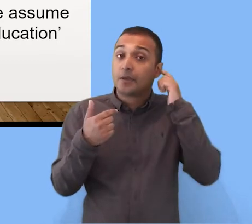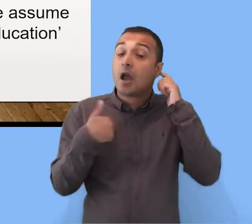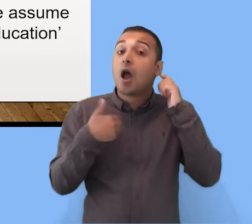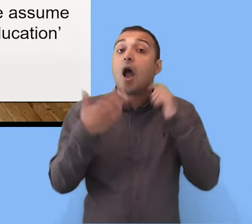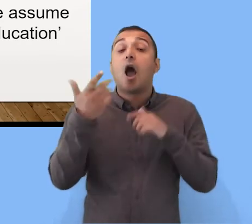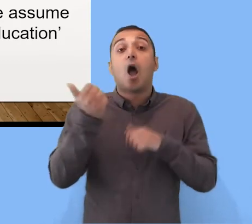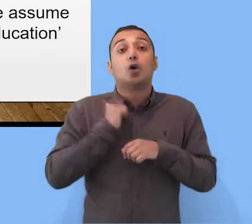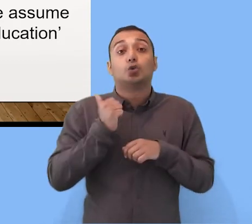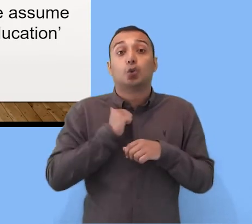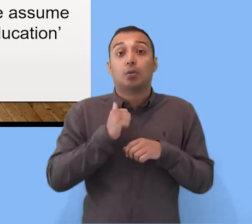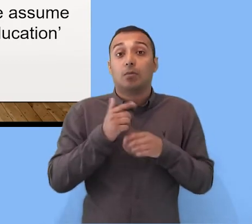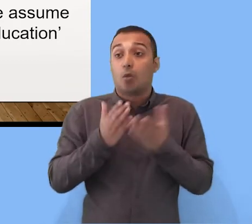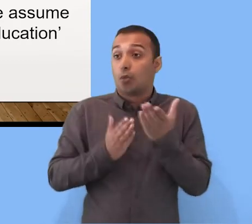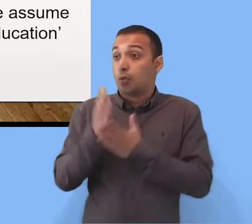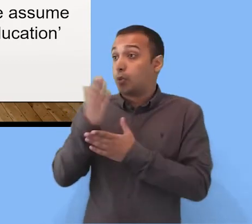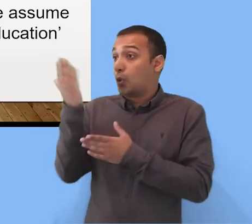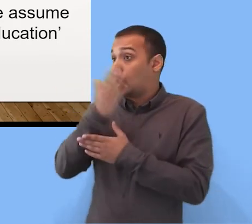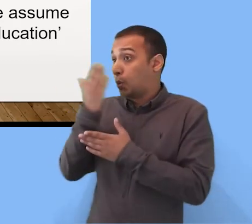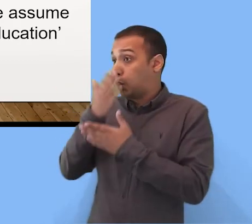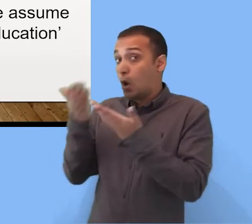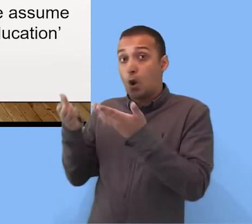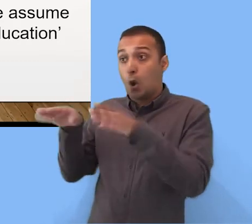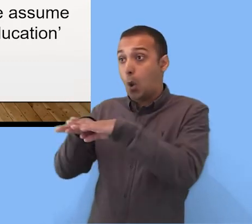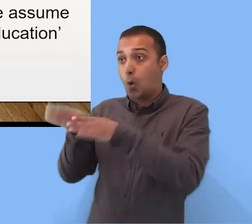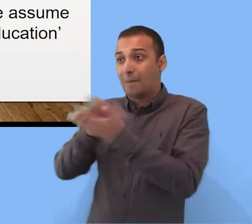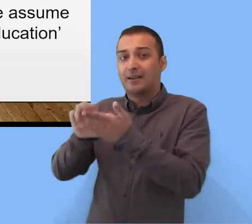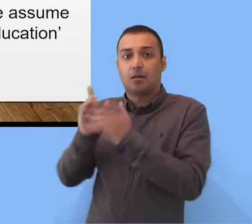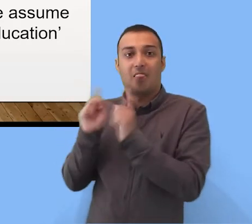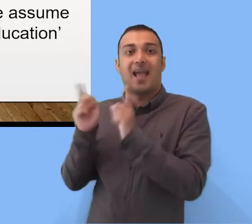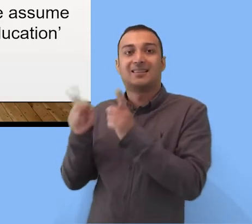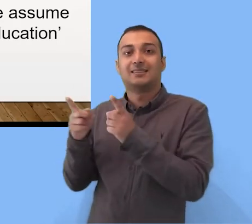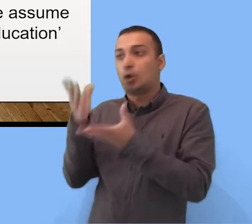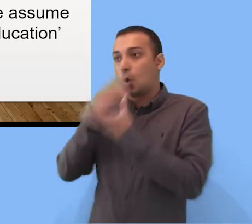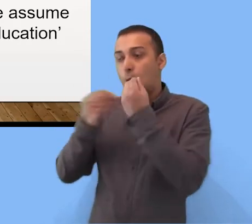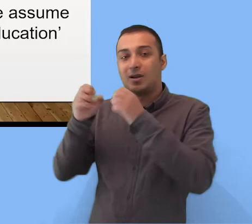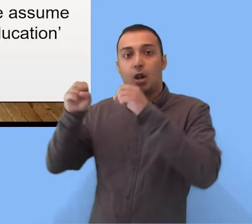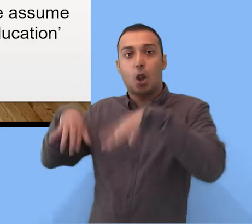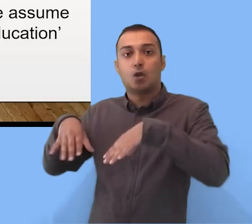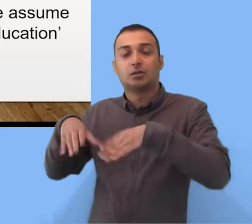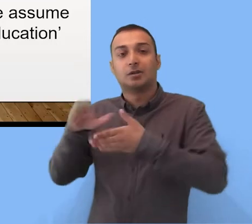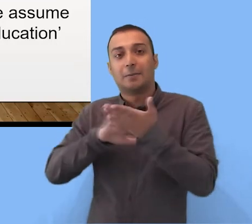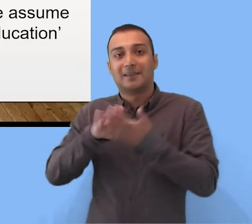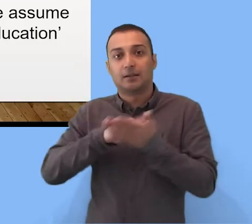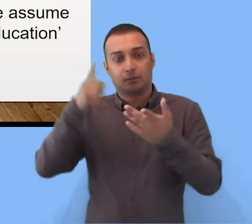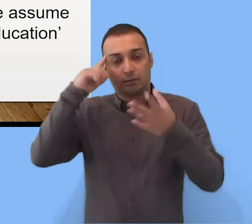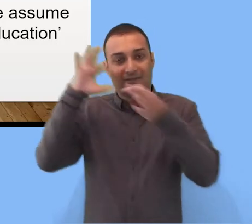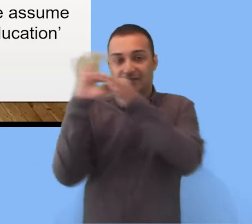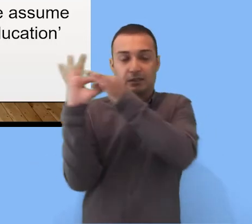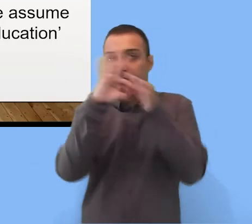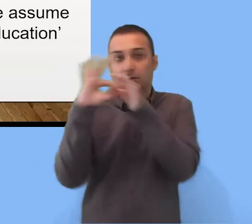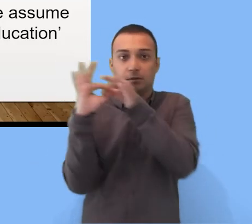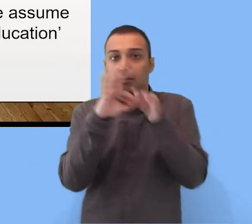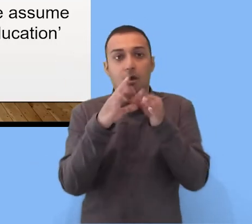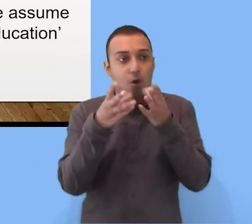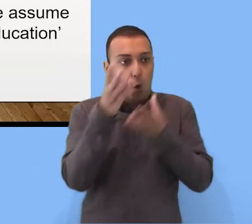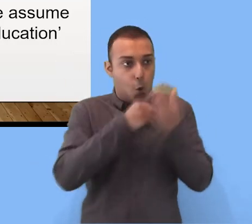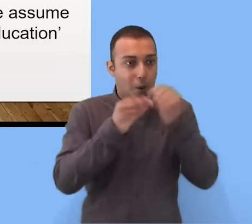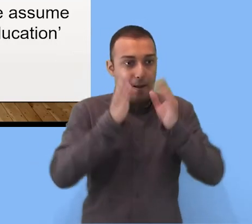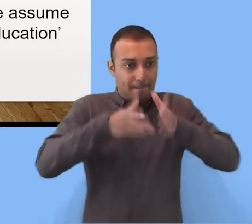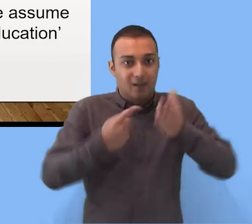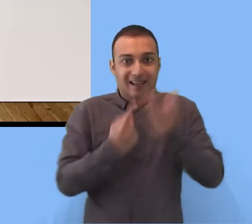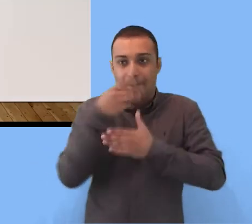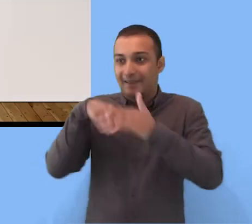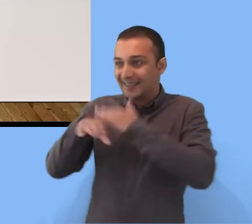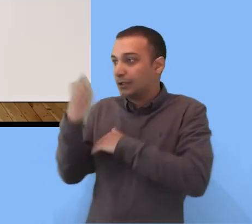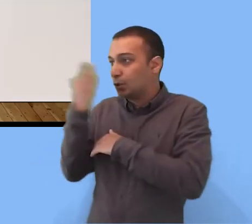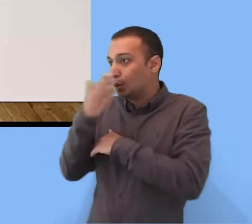wasn't in school, and that's because we assume there's an unbreakable connection between school and education. As I've just said, there